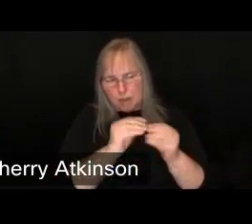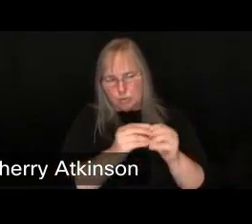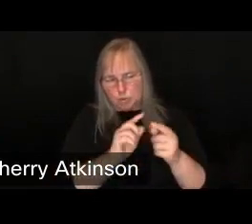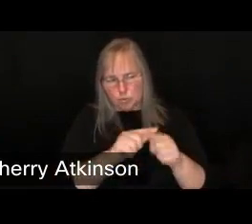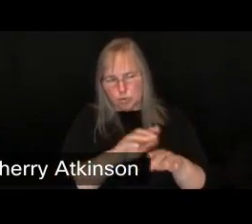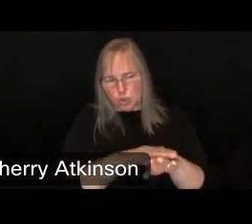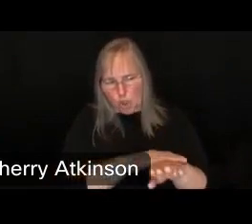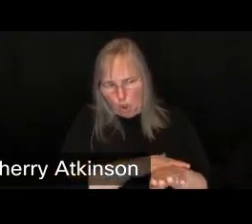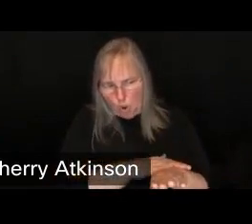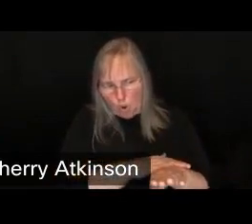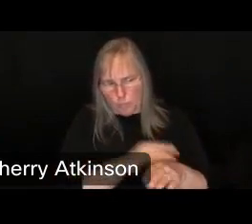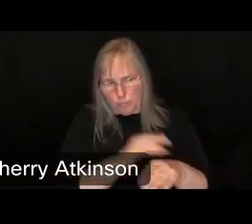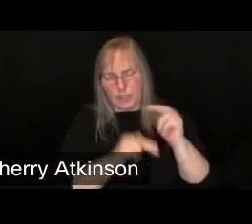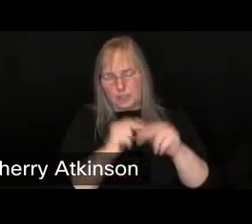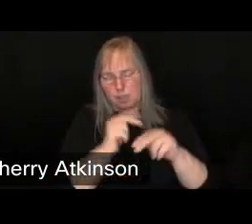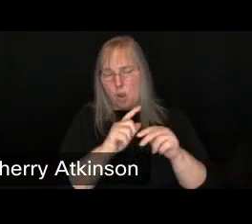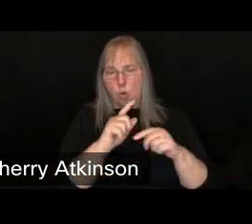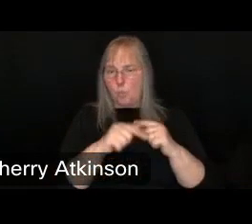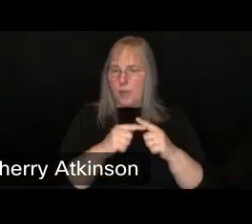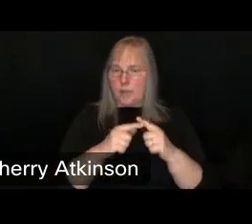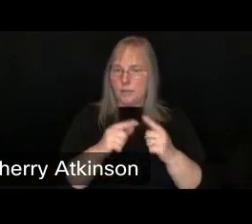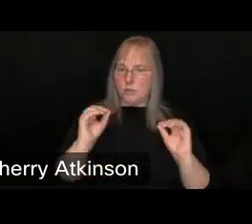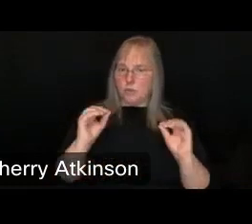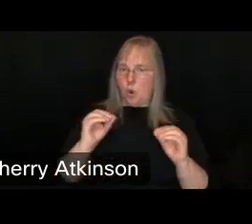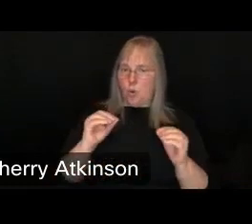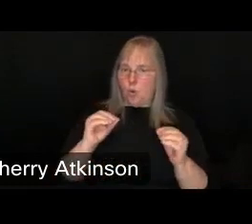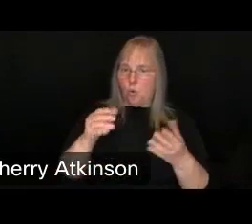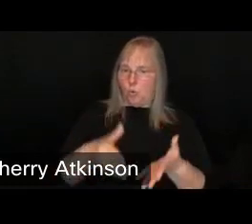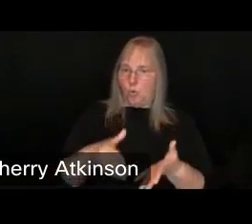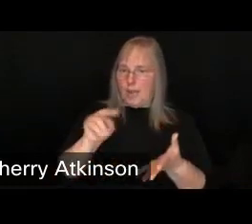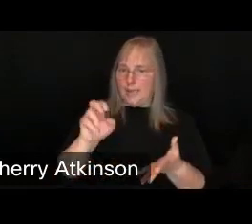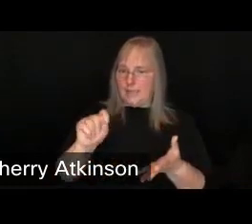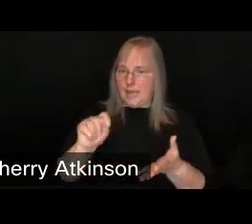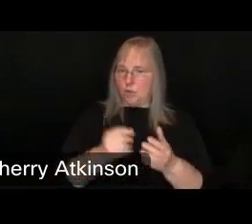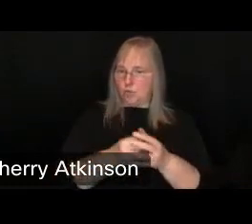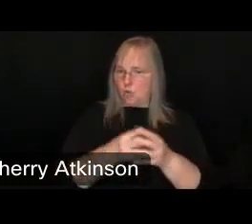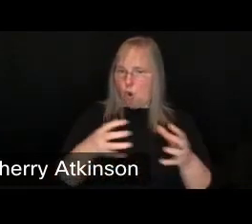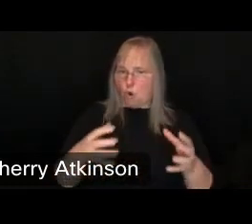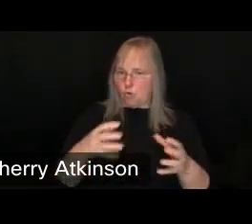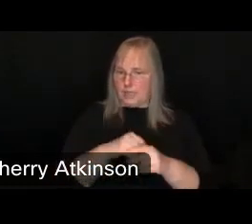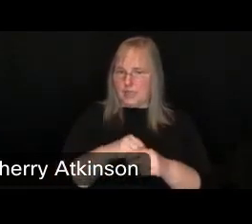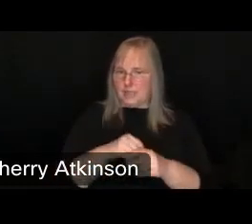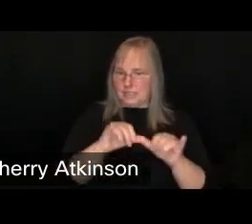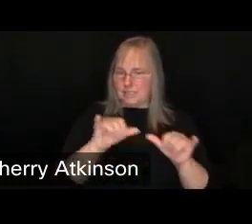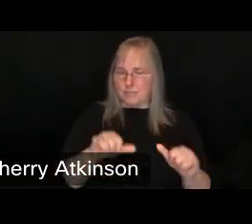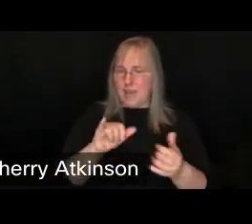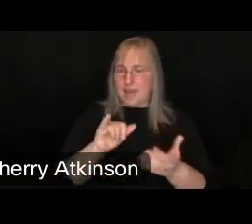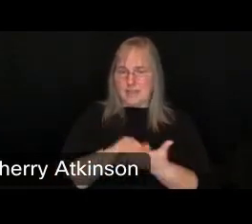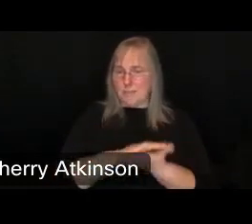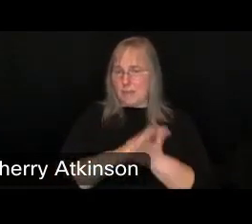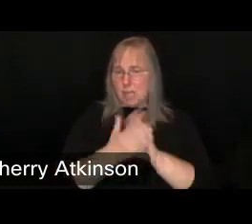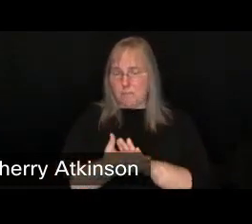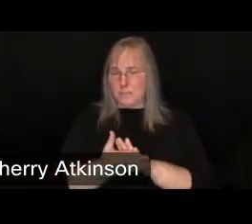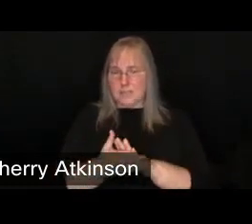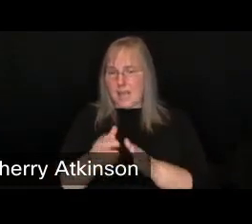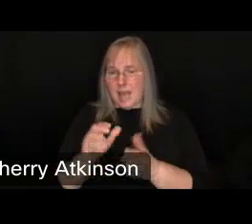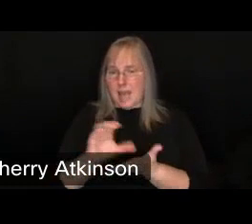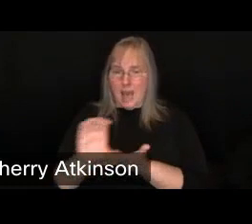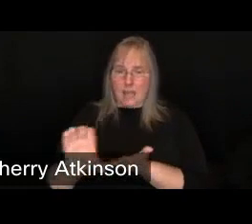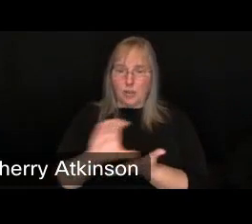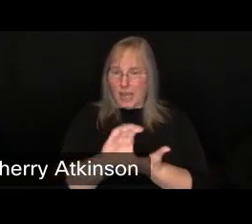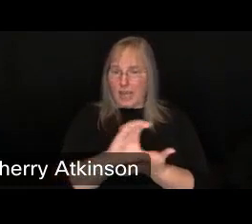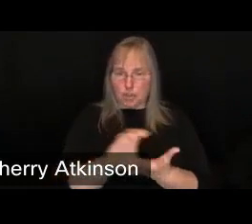there's no net growth within the system? Then it's just an allocation issue of students per school as opposed